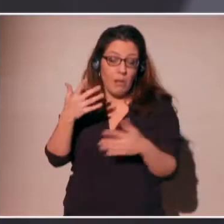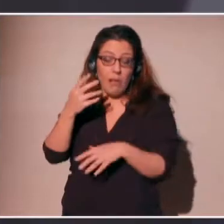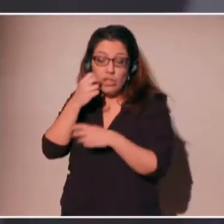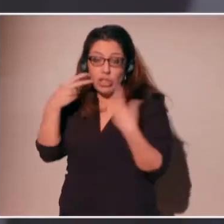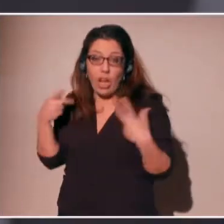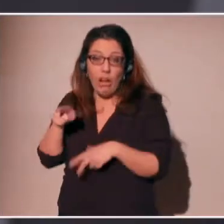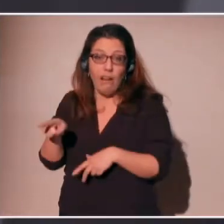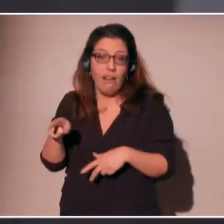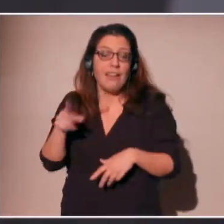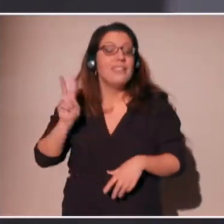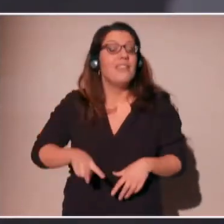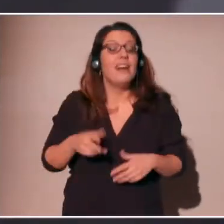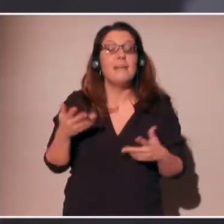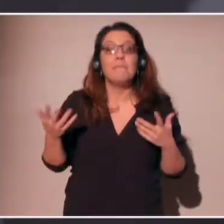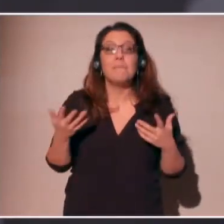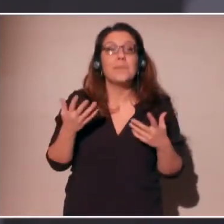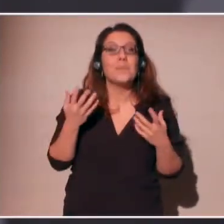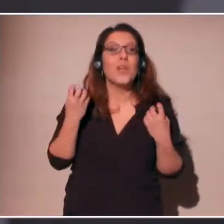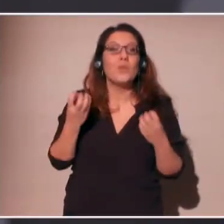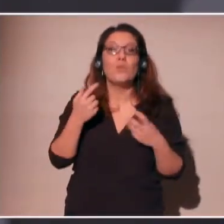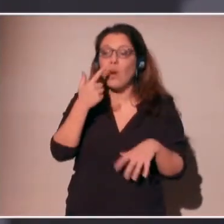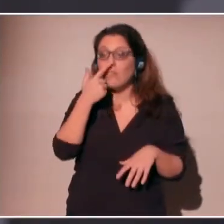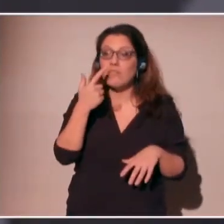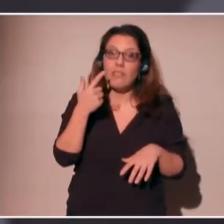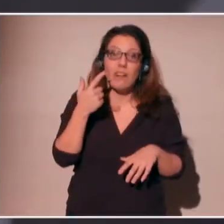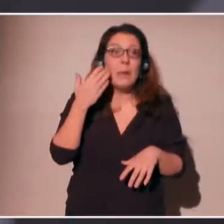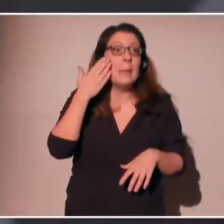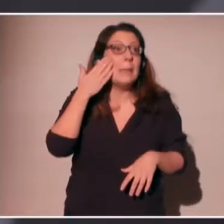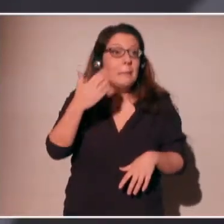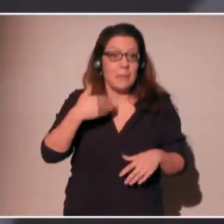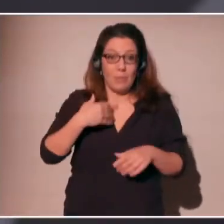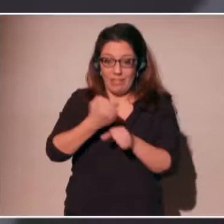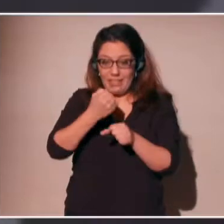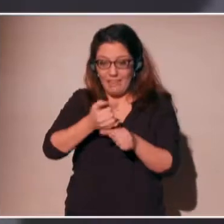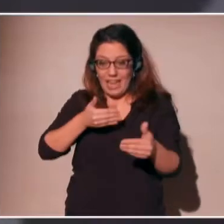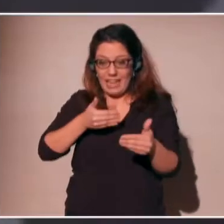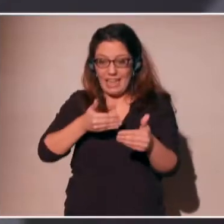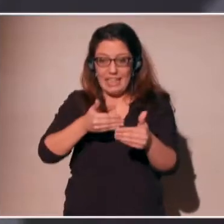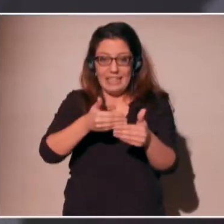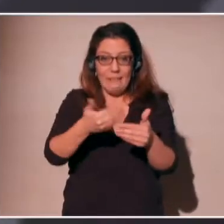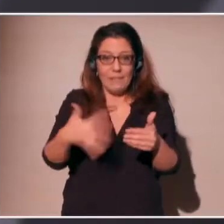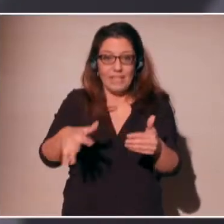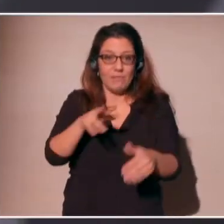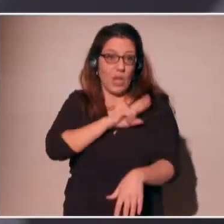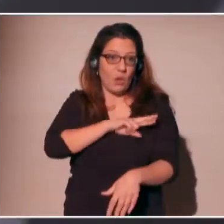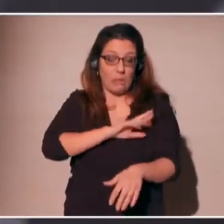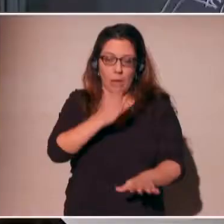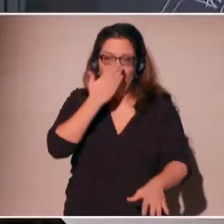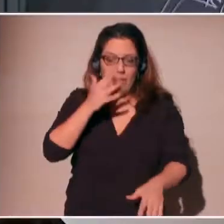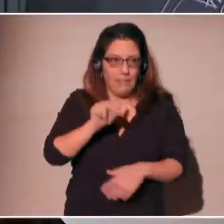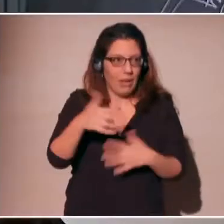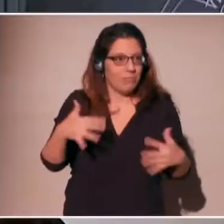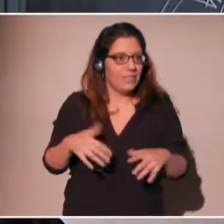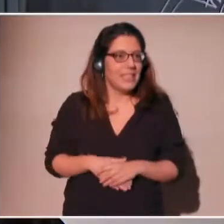than cats, for example. I often say that it would be a major victory for me if by the end of my career, which is